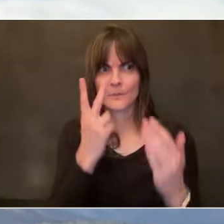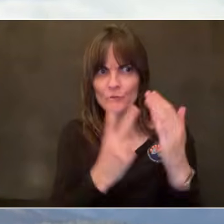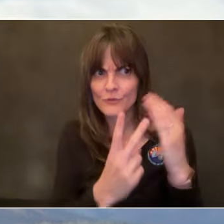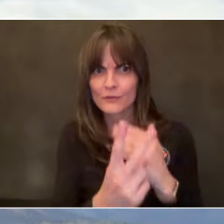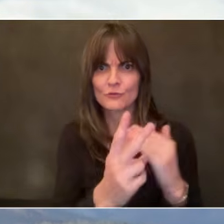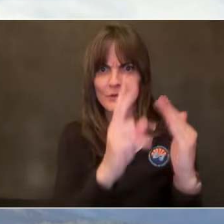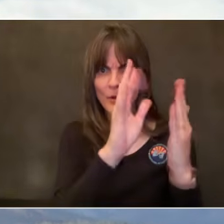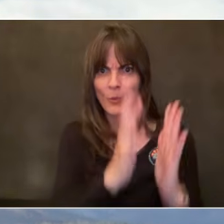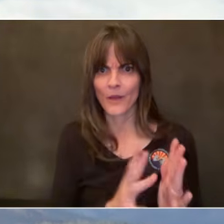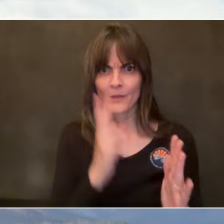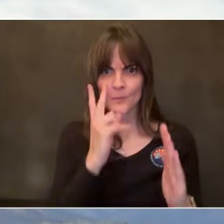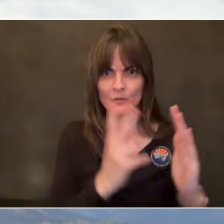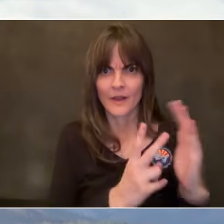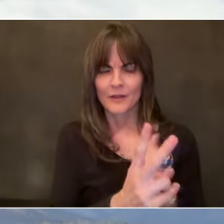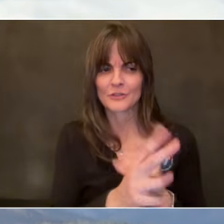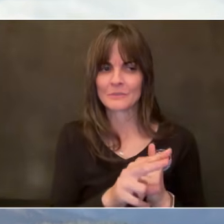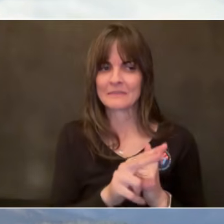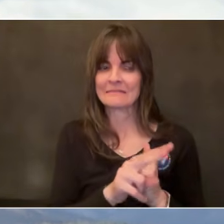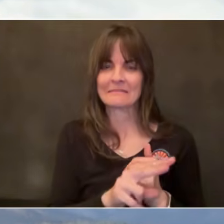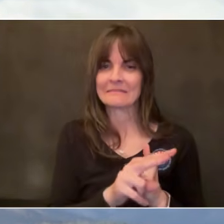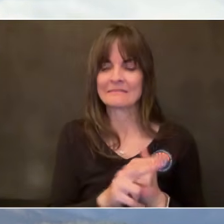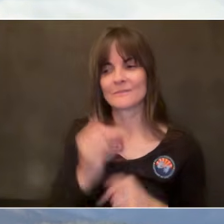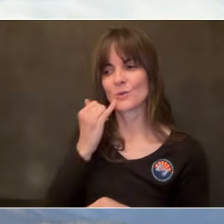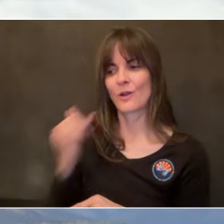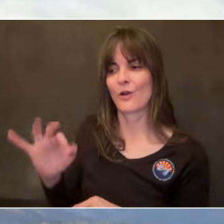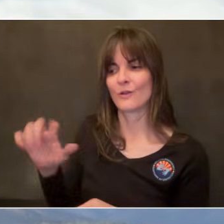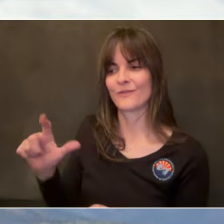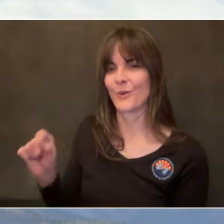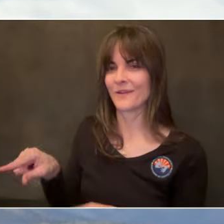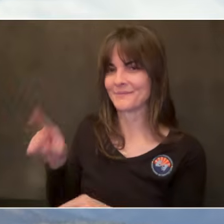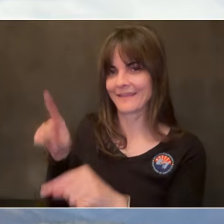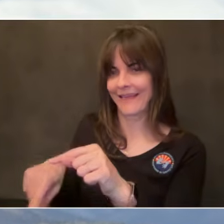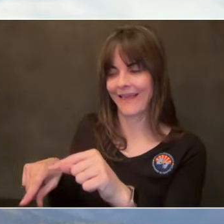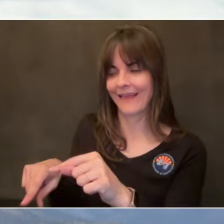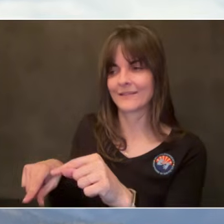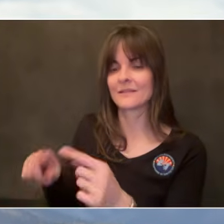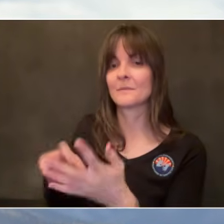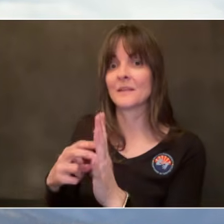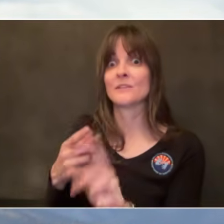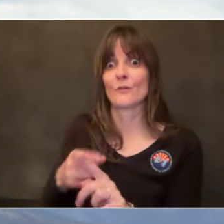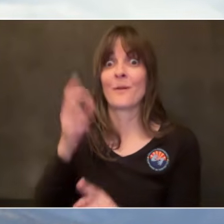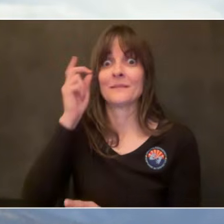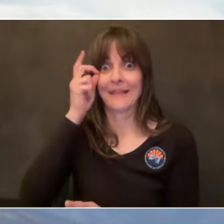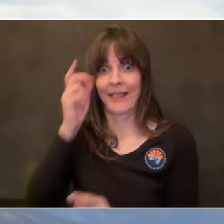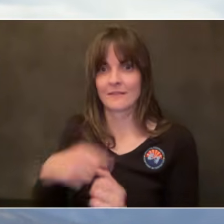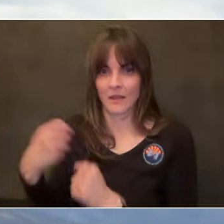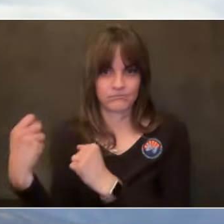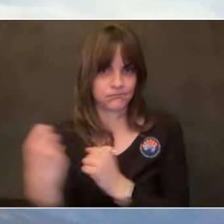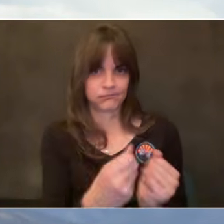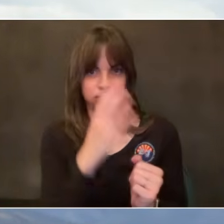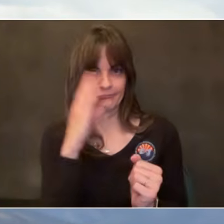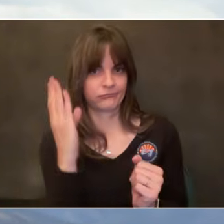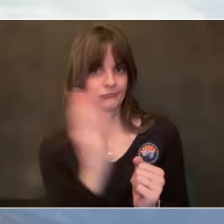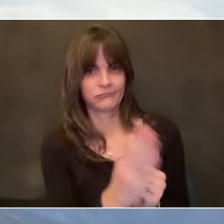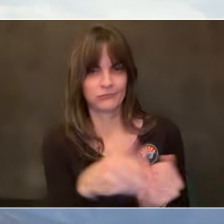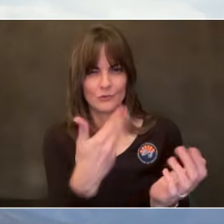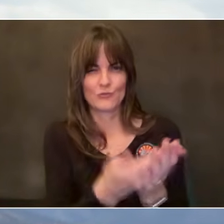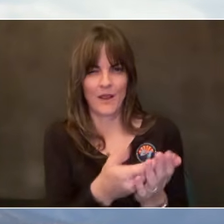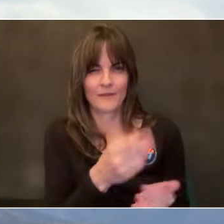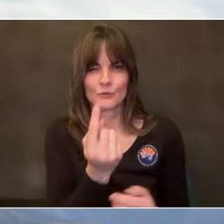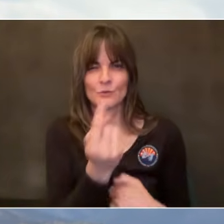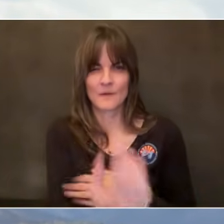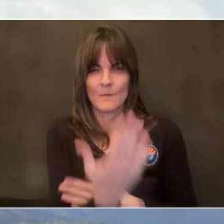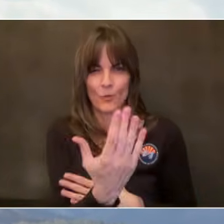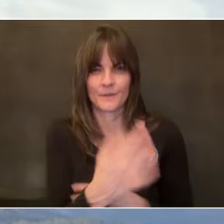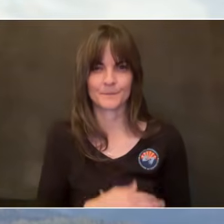it, and decided, called Florida, told them I'm not coming, and then I drove straight back through the night to get here first thing Tuesday morning.